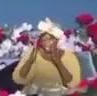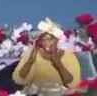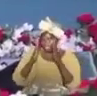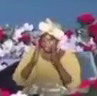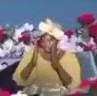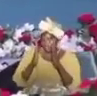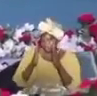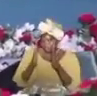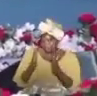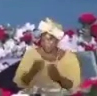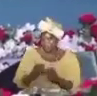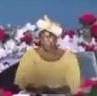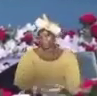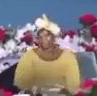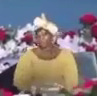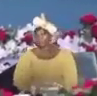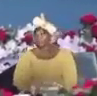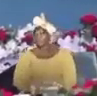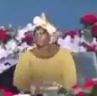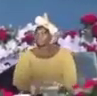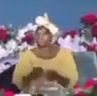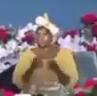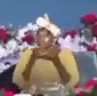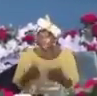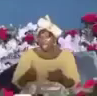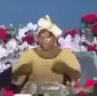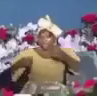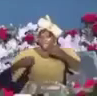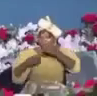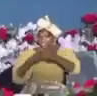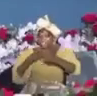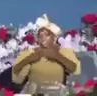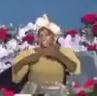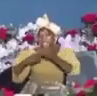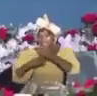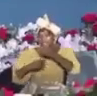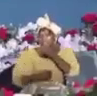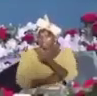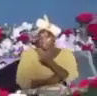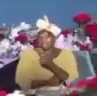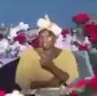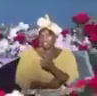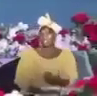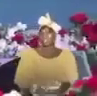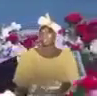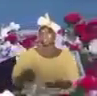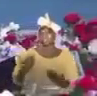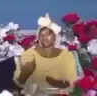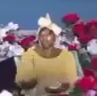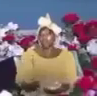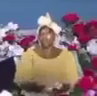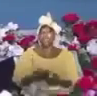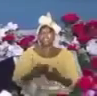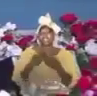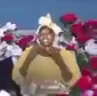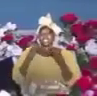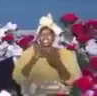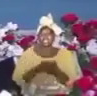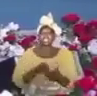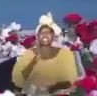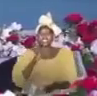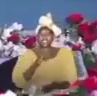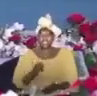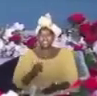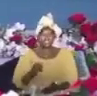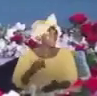Haven't established the fact that calamity is the potential lot of all